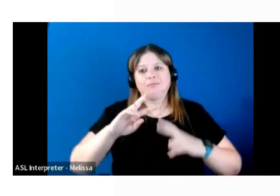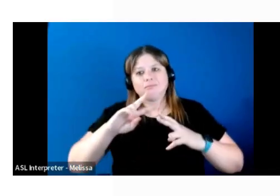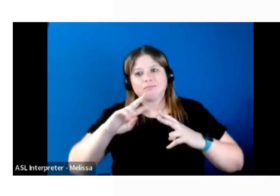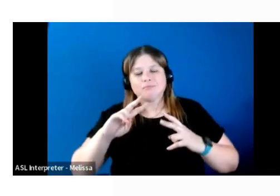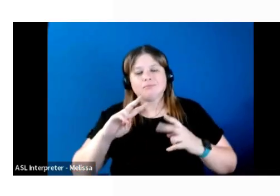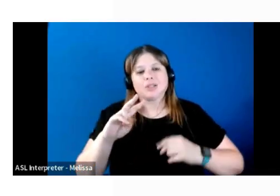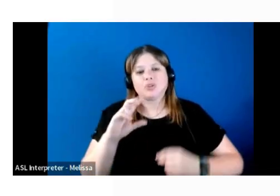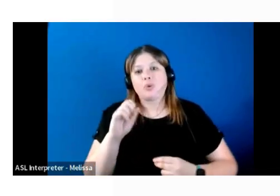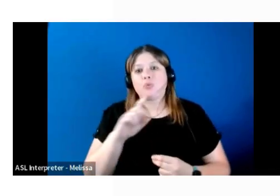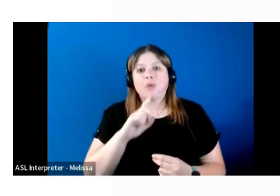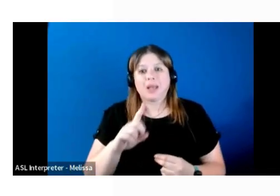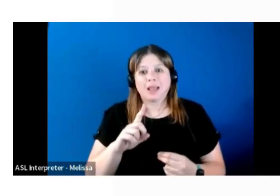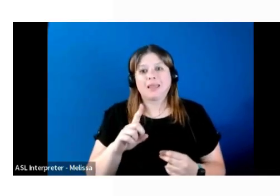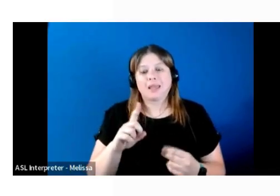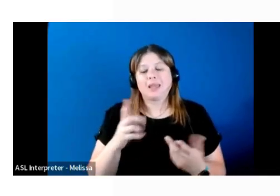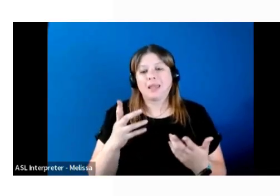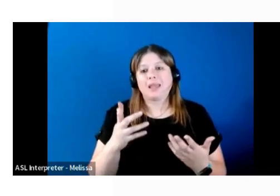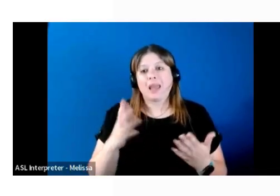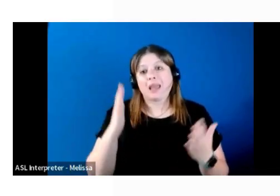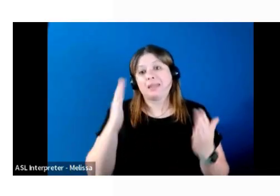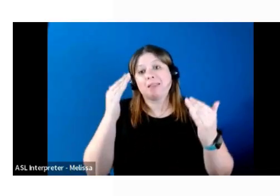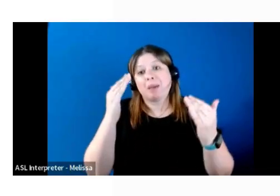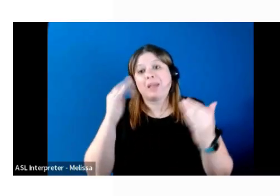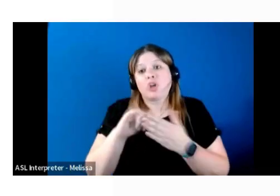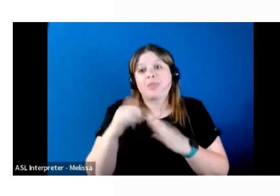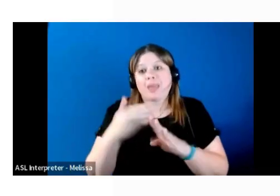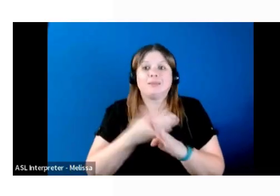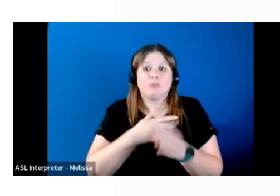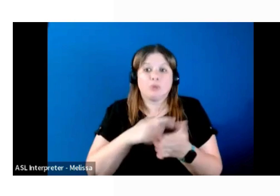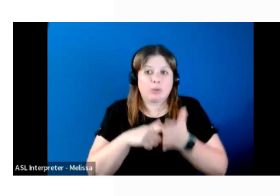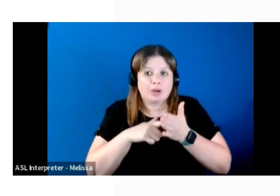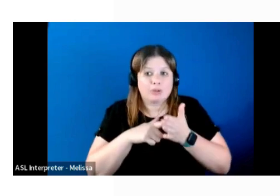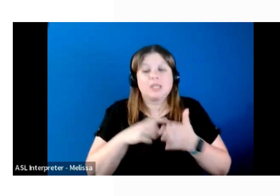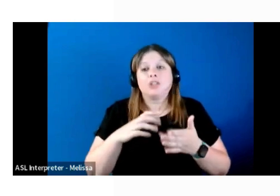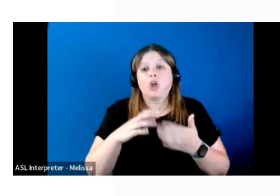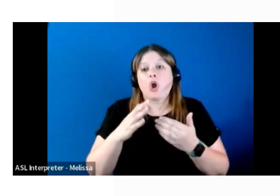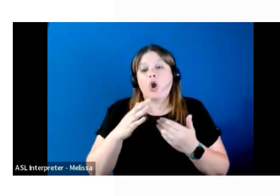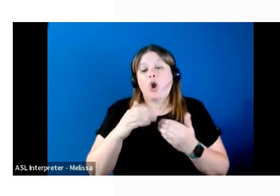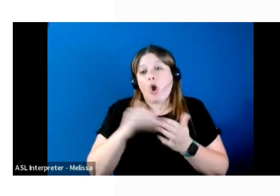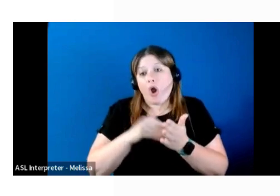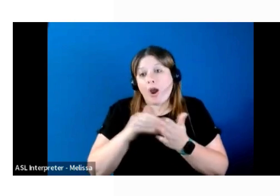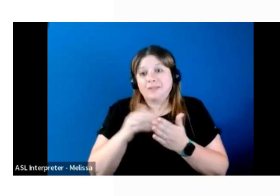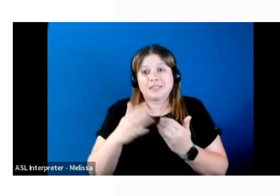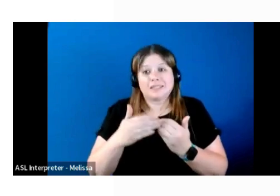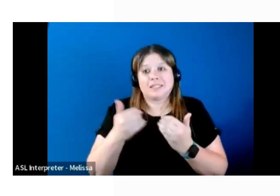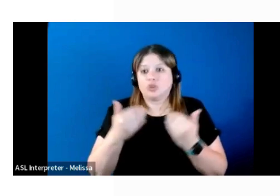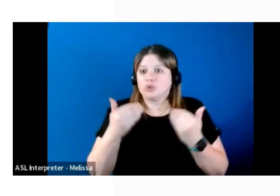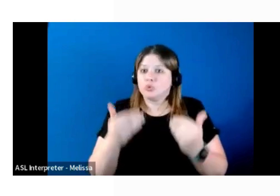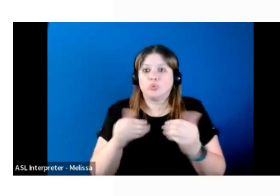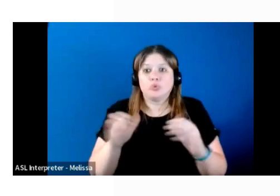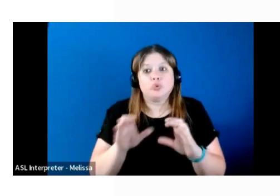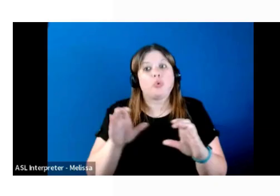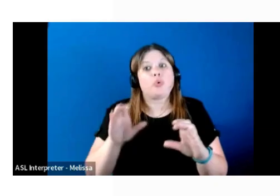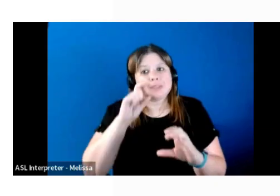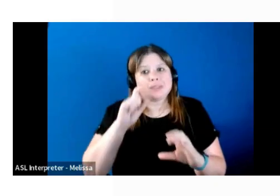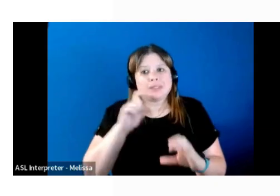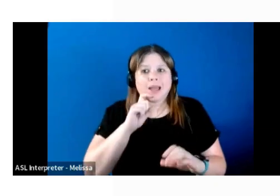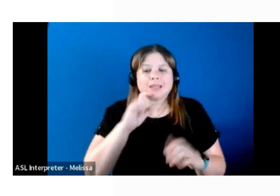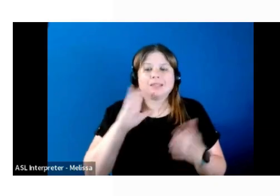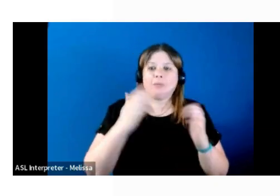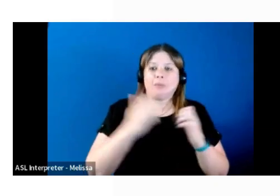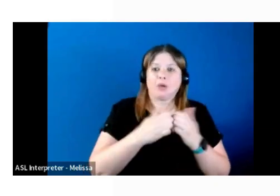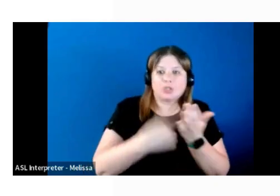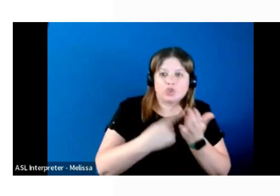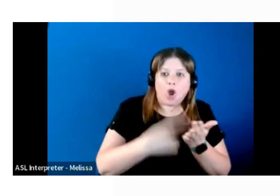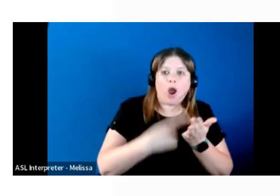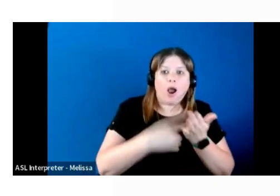a prerequisite. It's often easier to do sex than talk about it. So if you're stuck in a script